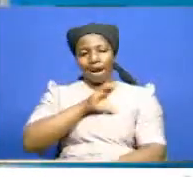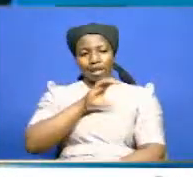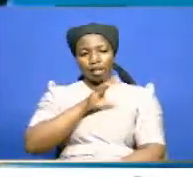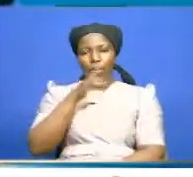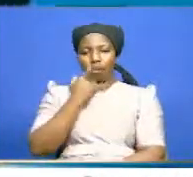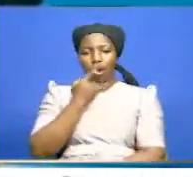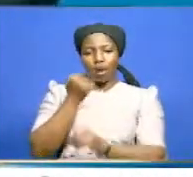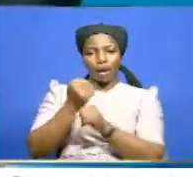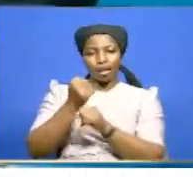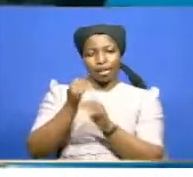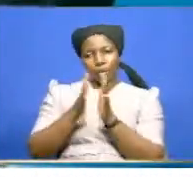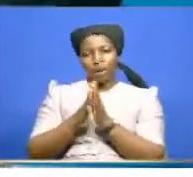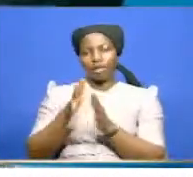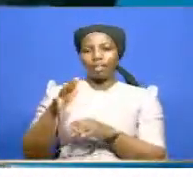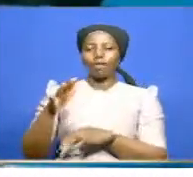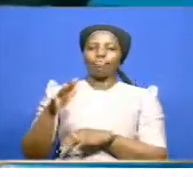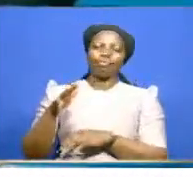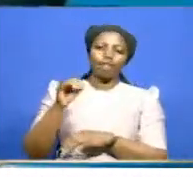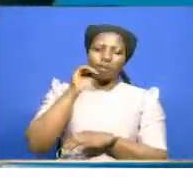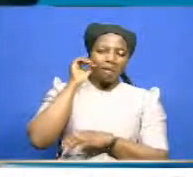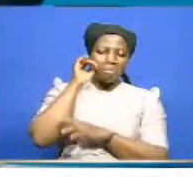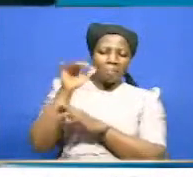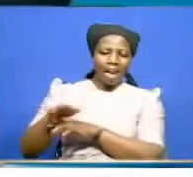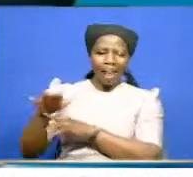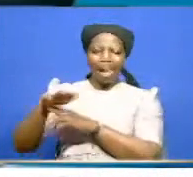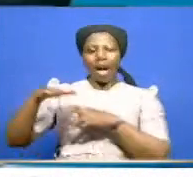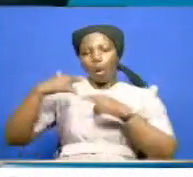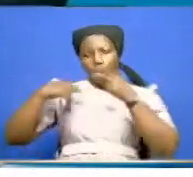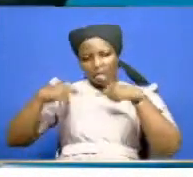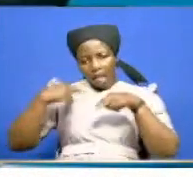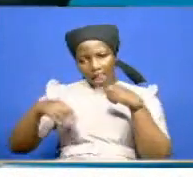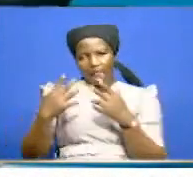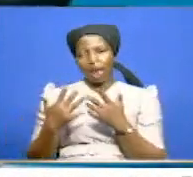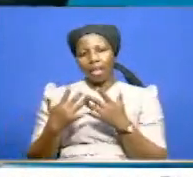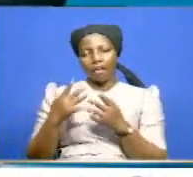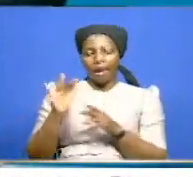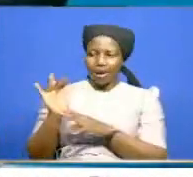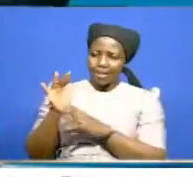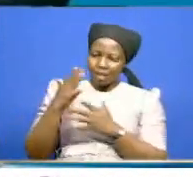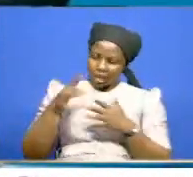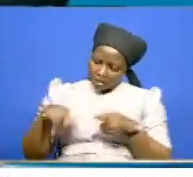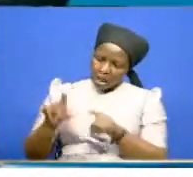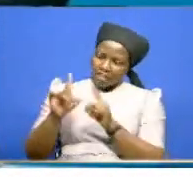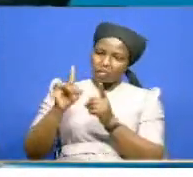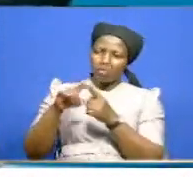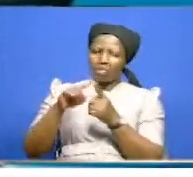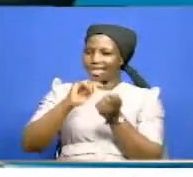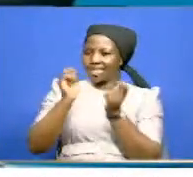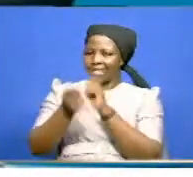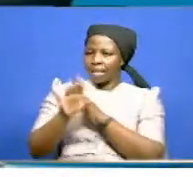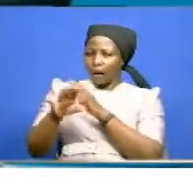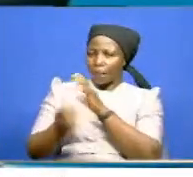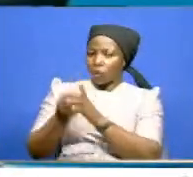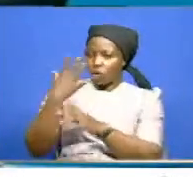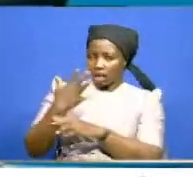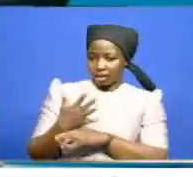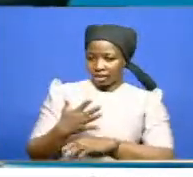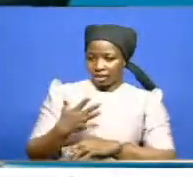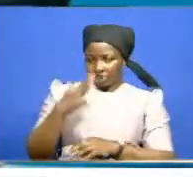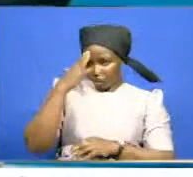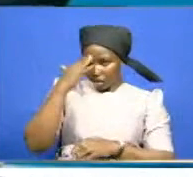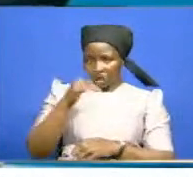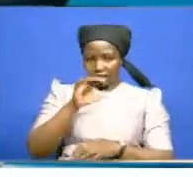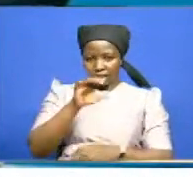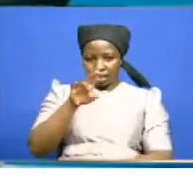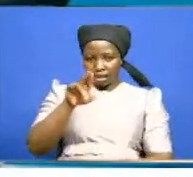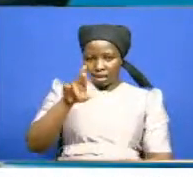those estate restaurants. We've told them to repackage their product. Because the curfew times